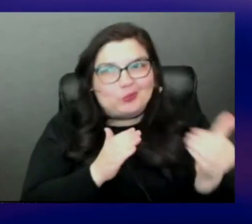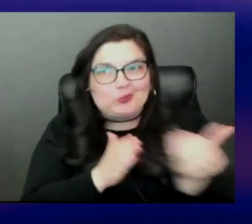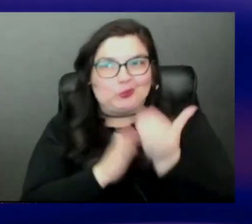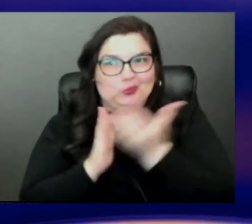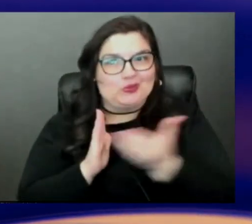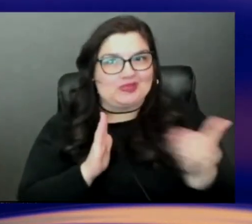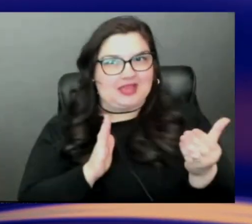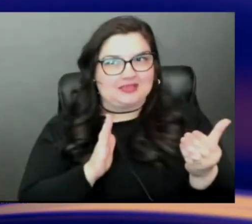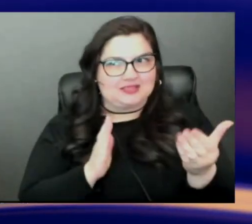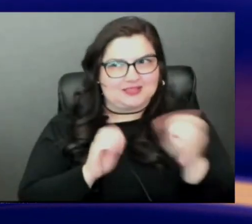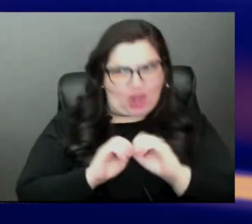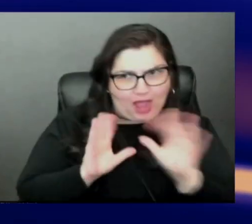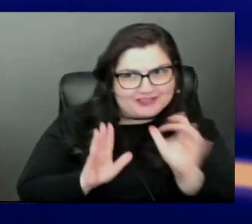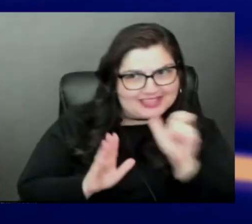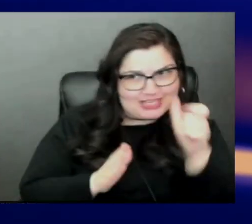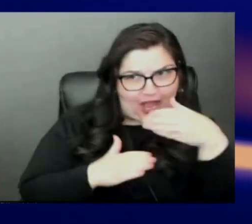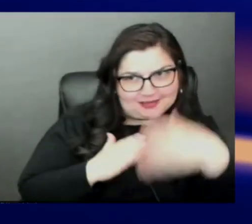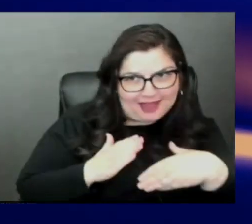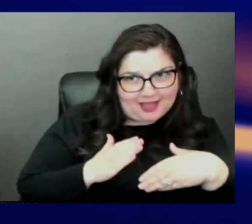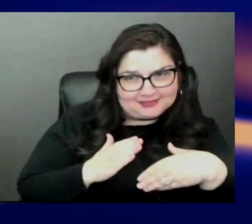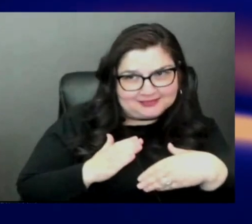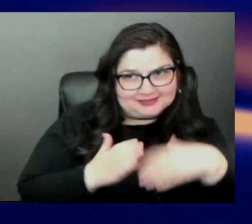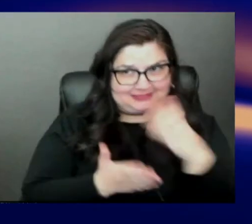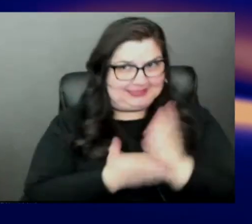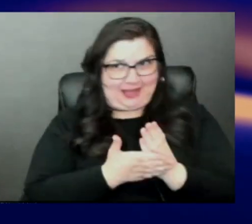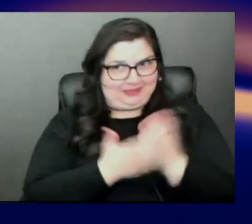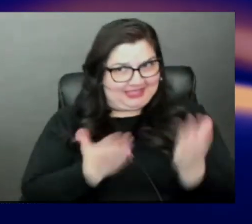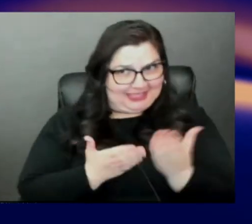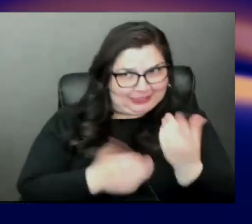not done, right? No. We're not stopping here. No, we're not stopping here.